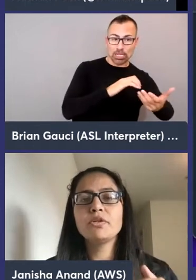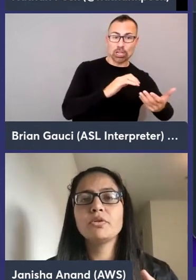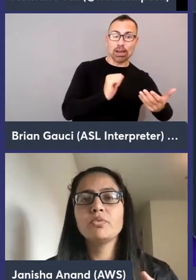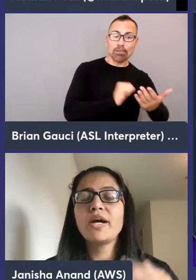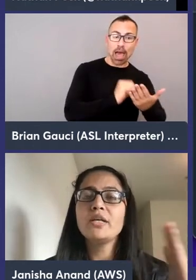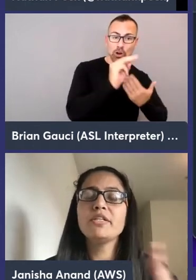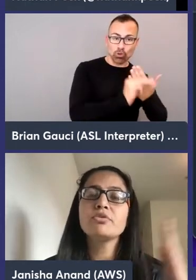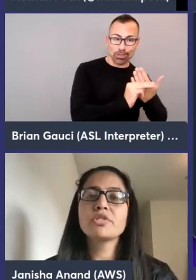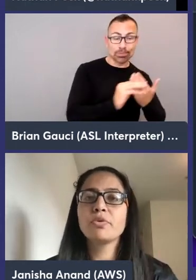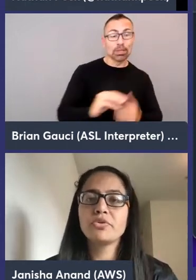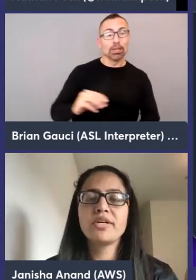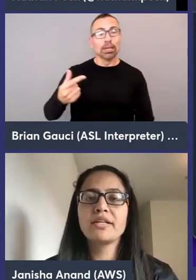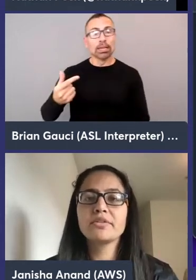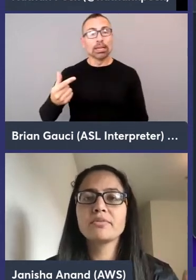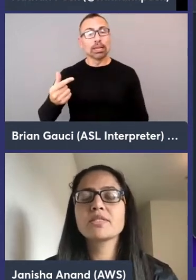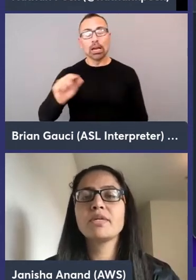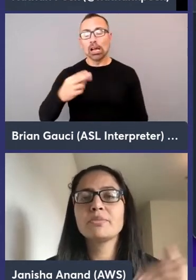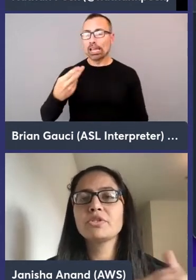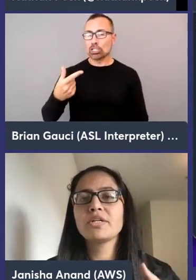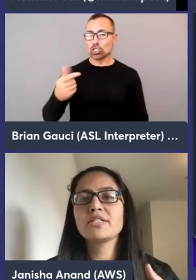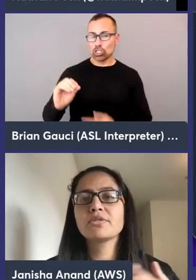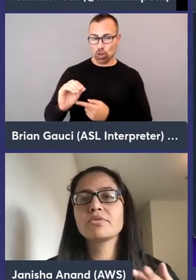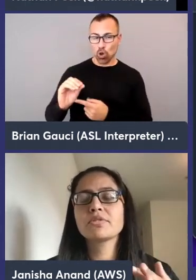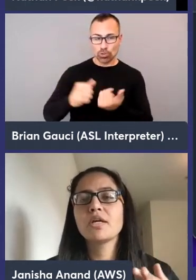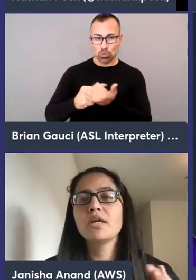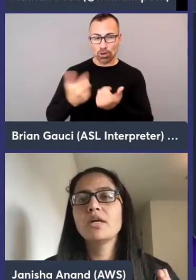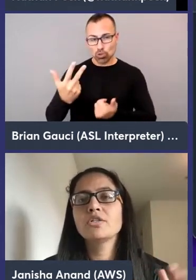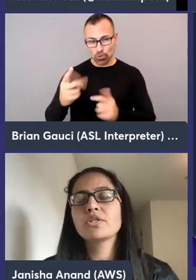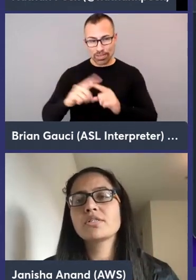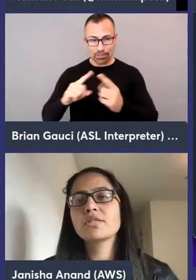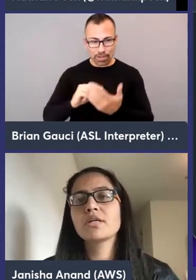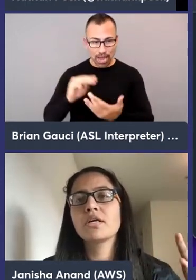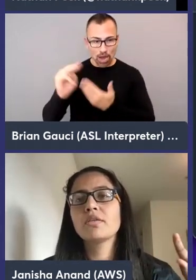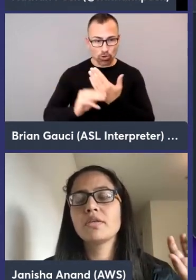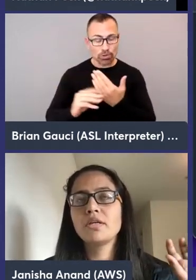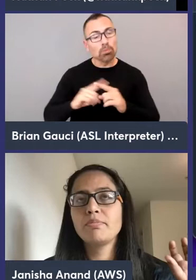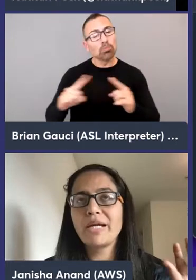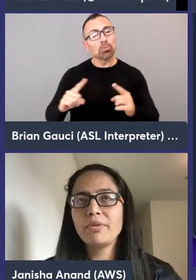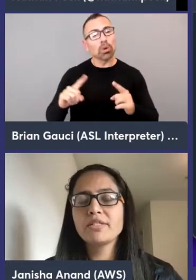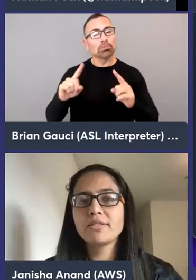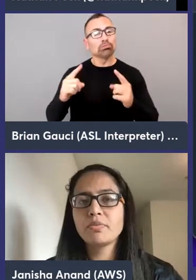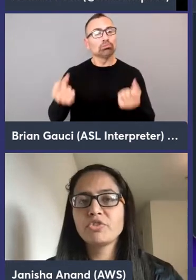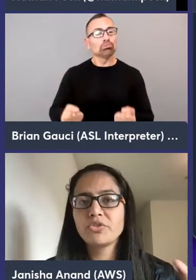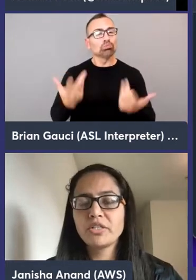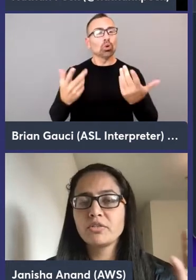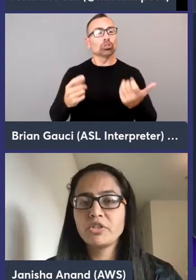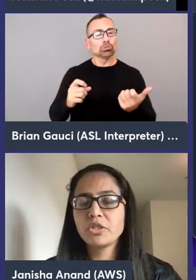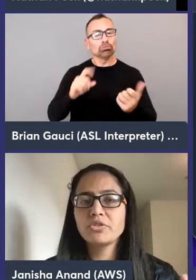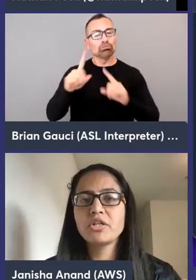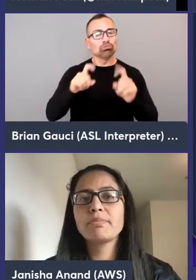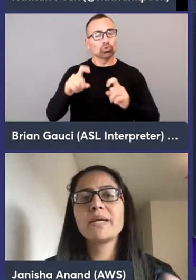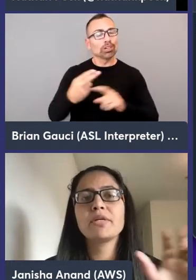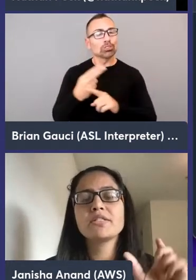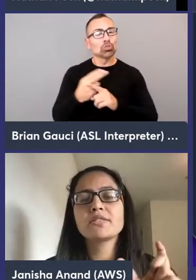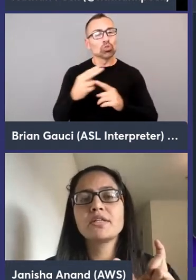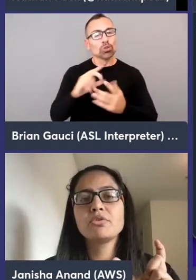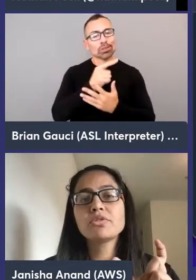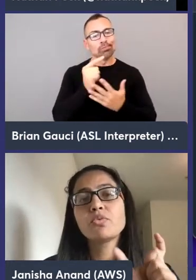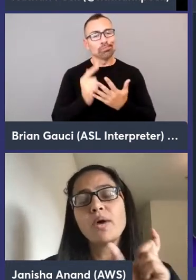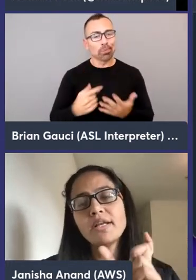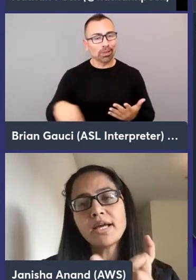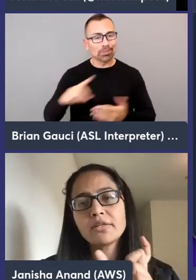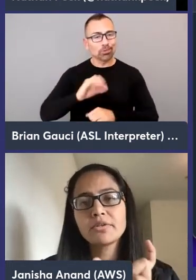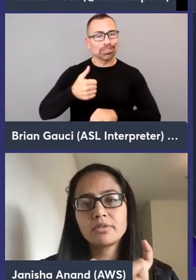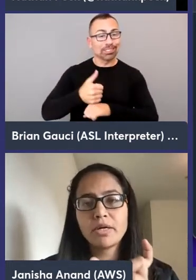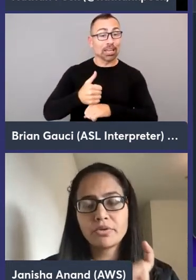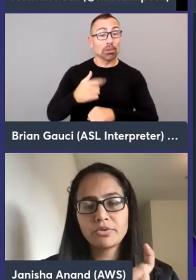whereas in HPO, while we do support 3 algorithms, multiple trials use just the pipelines that we've generated, the feature engineering pipelines, they used